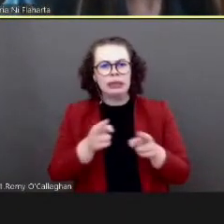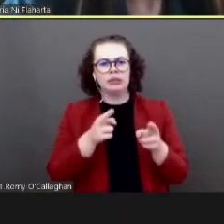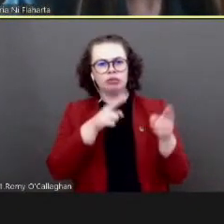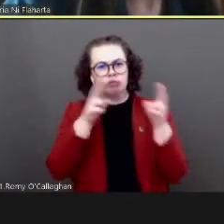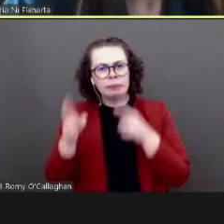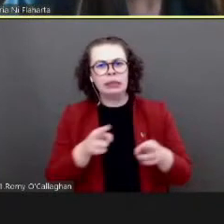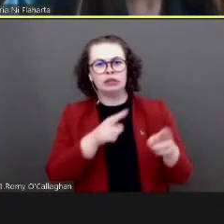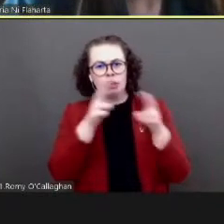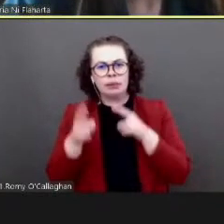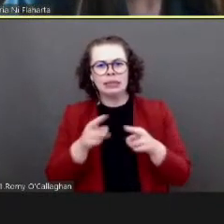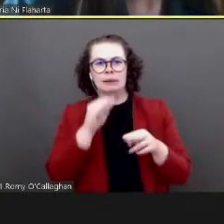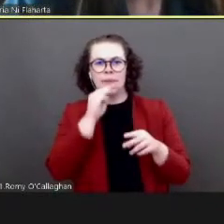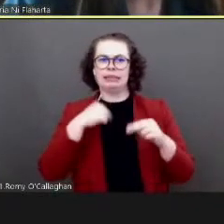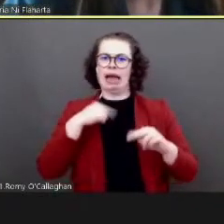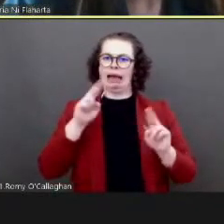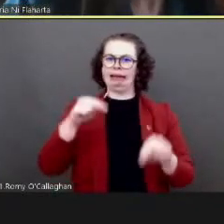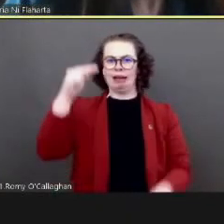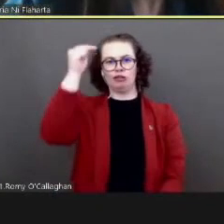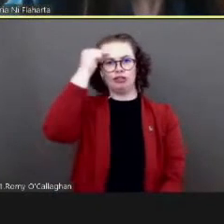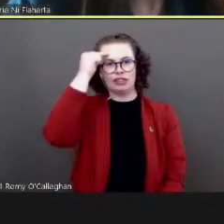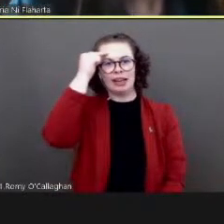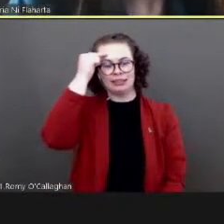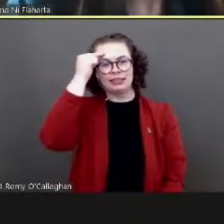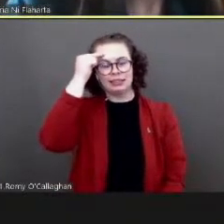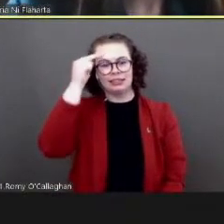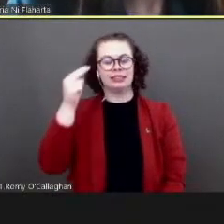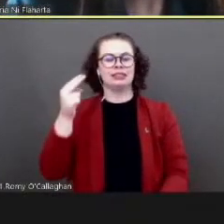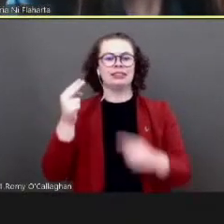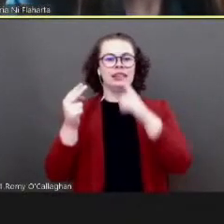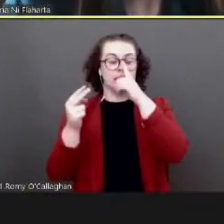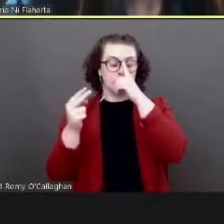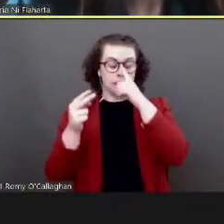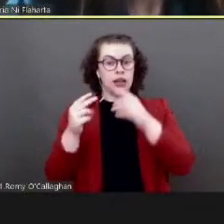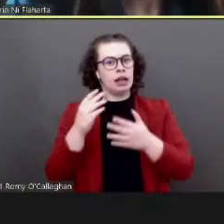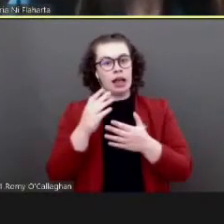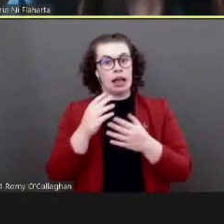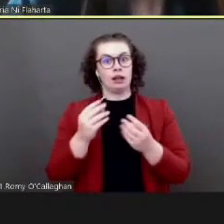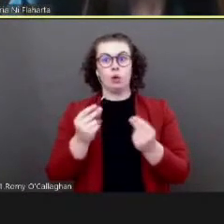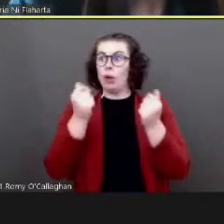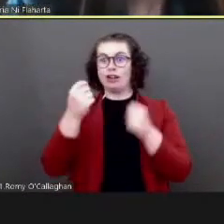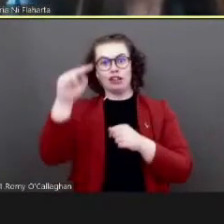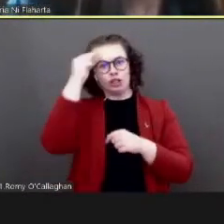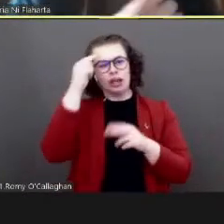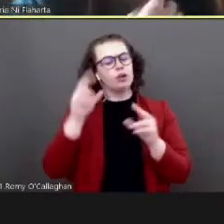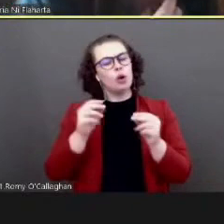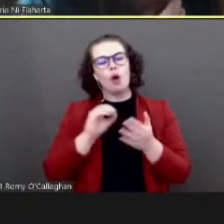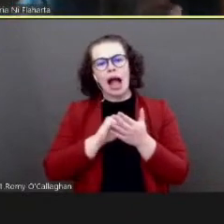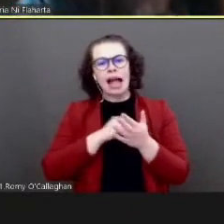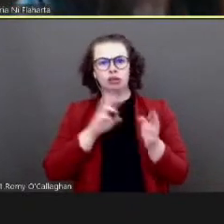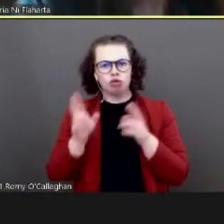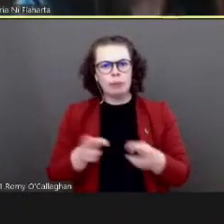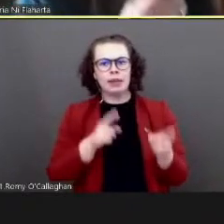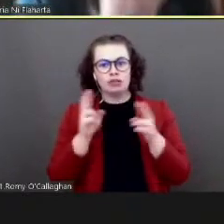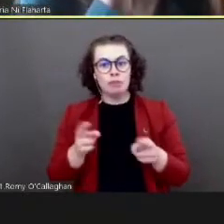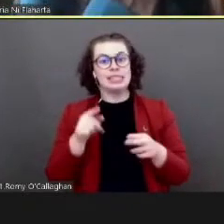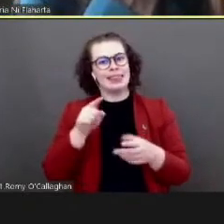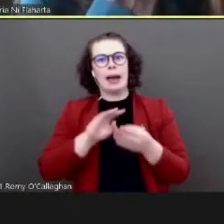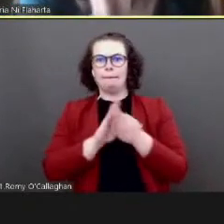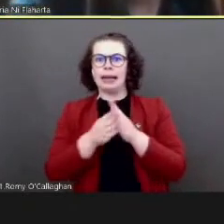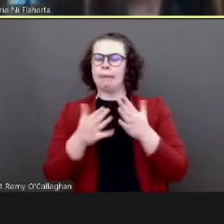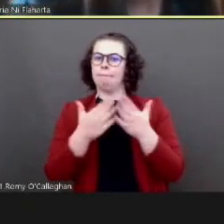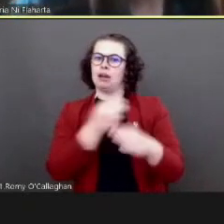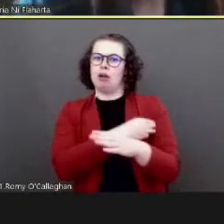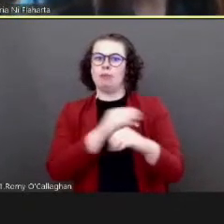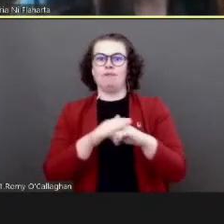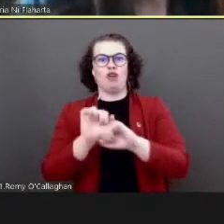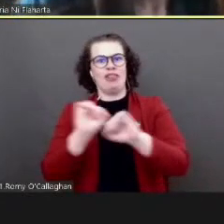that consistent communication, just that understanding wasn't there, and that caused significant difficulties for them. Can we go to the next slide,